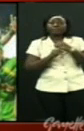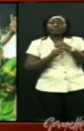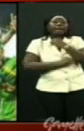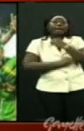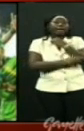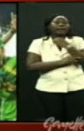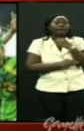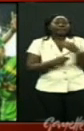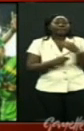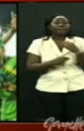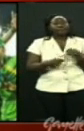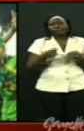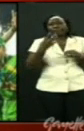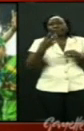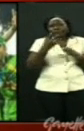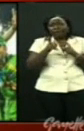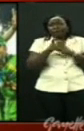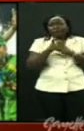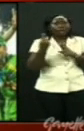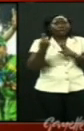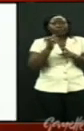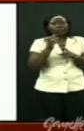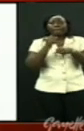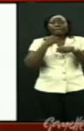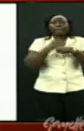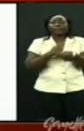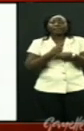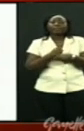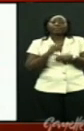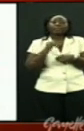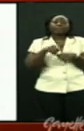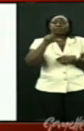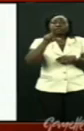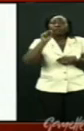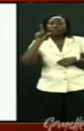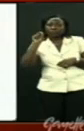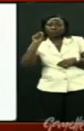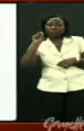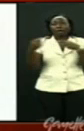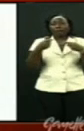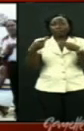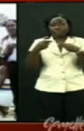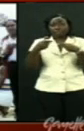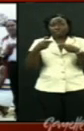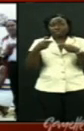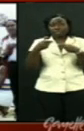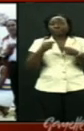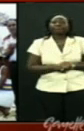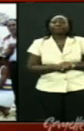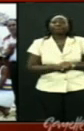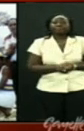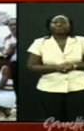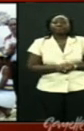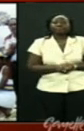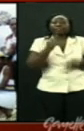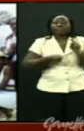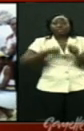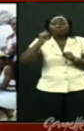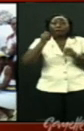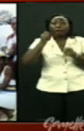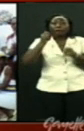the semi-final of the West Indies Cricket Board T20 tournament at the Queen's Park Oval. The 2-time defending champions lost by